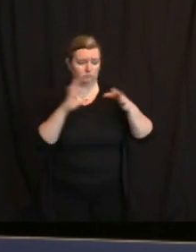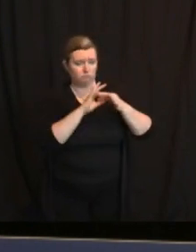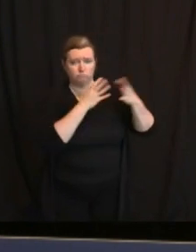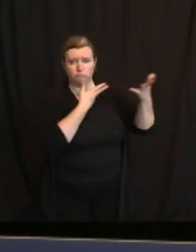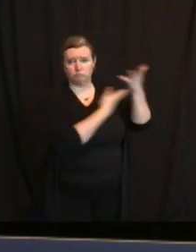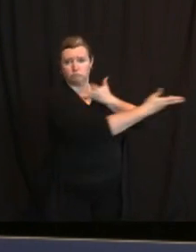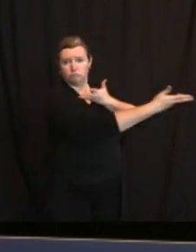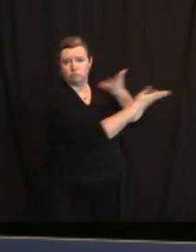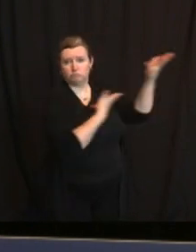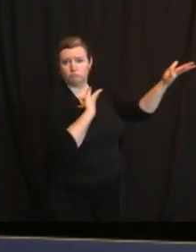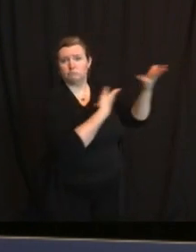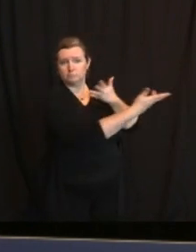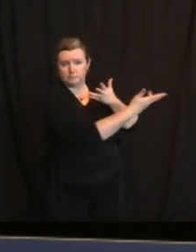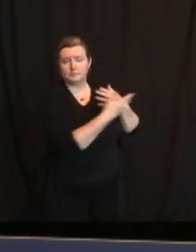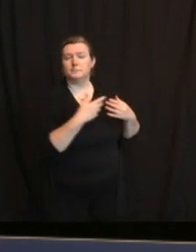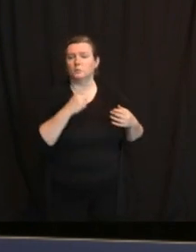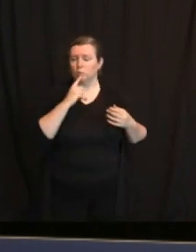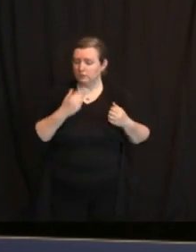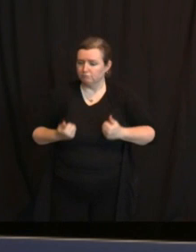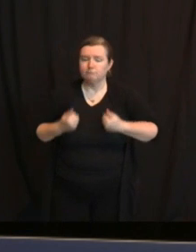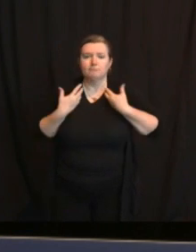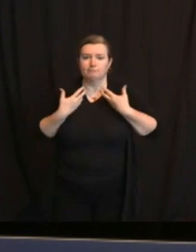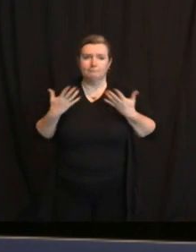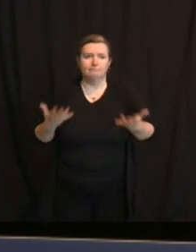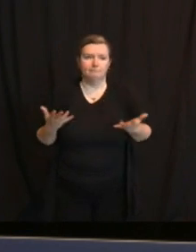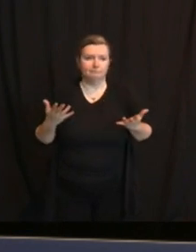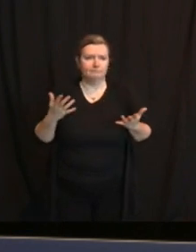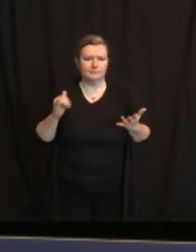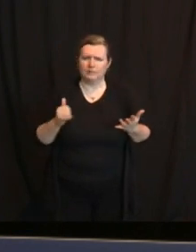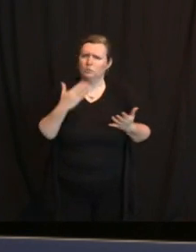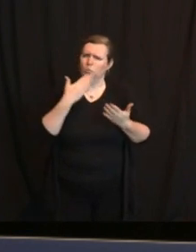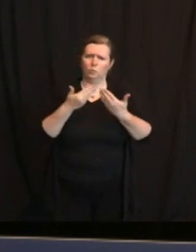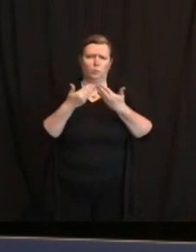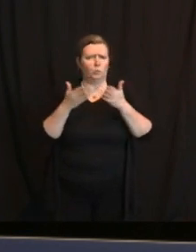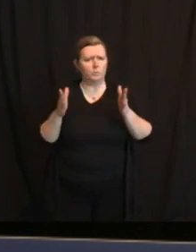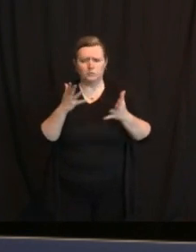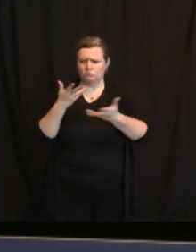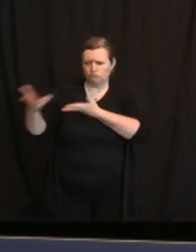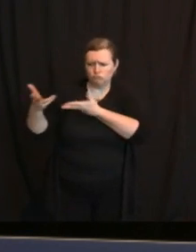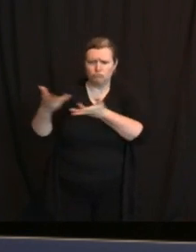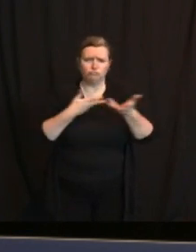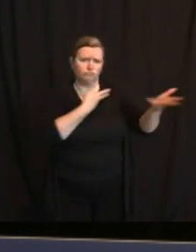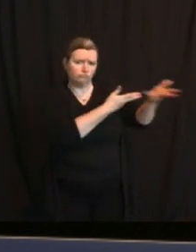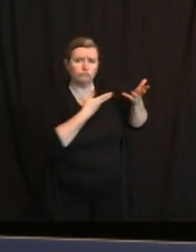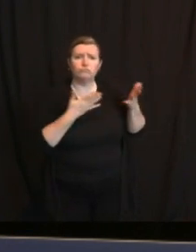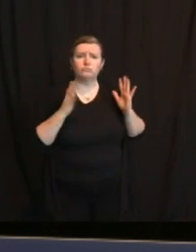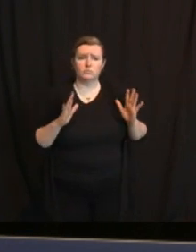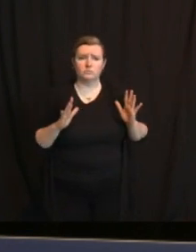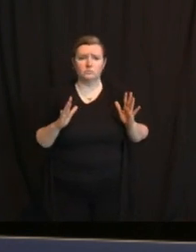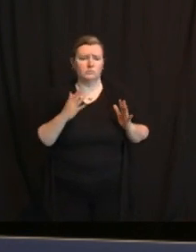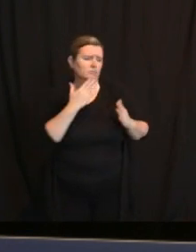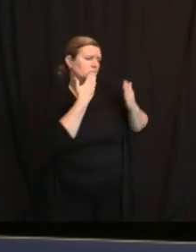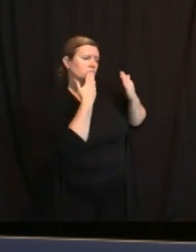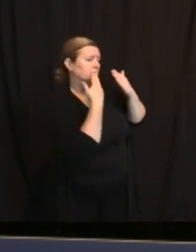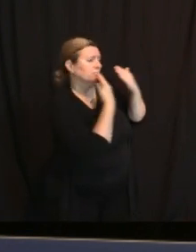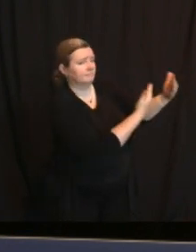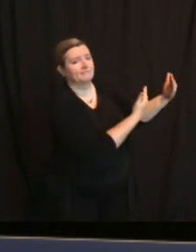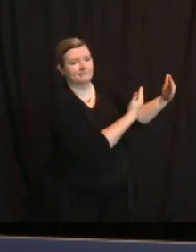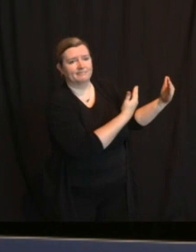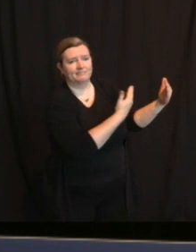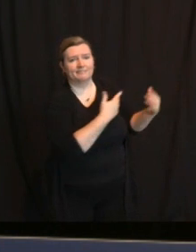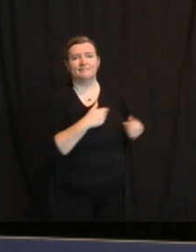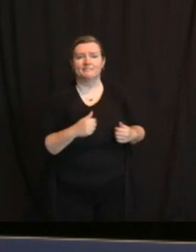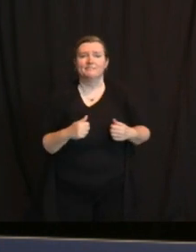governor is the way we're having it, and it's the way it should be, and I do appreciate that. And as you know,